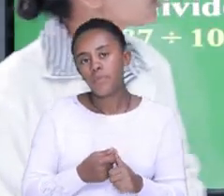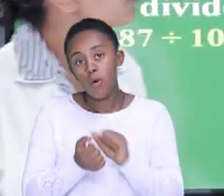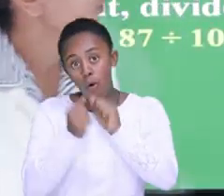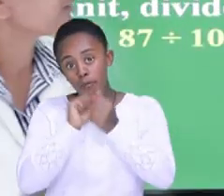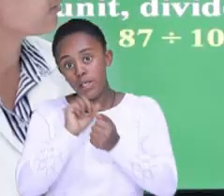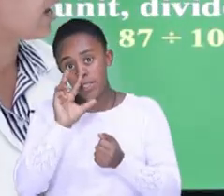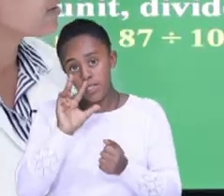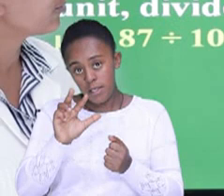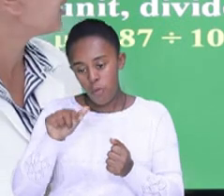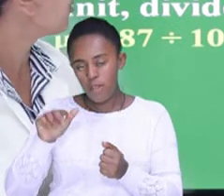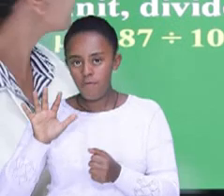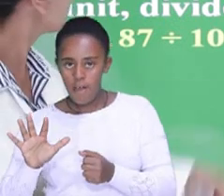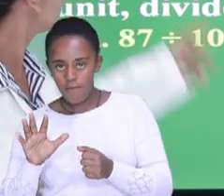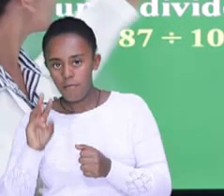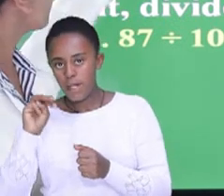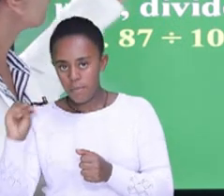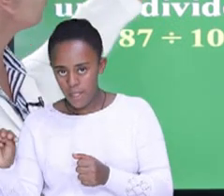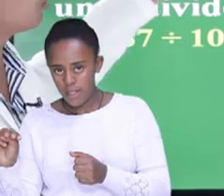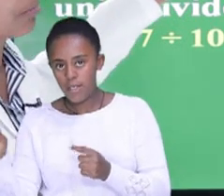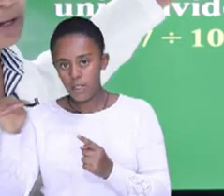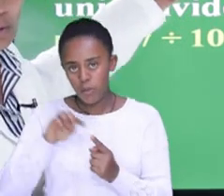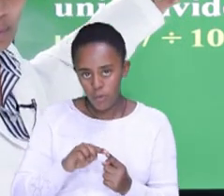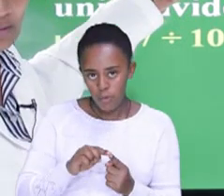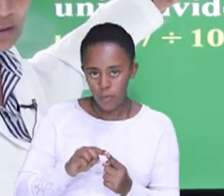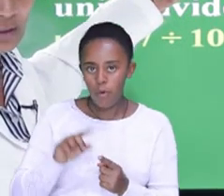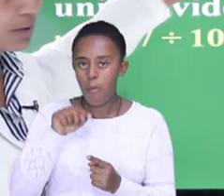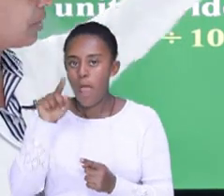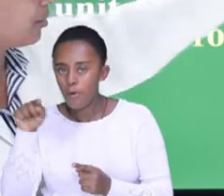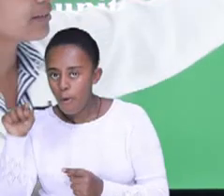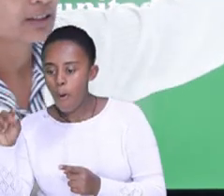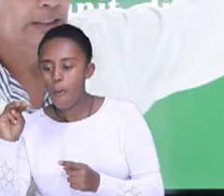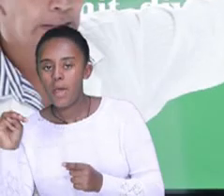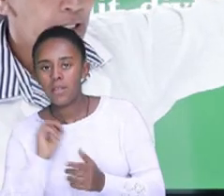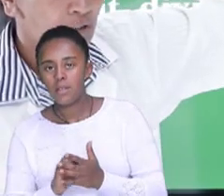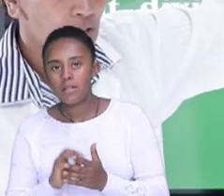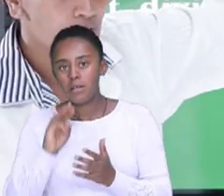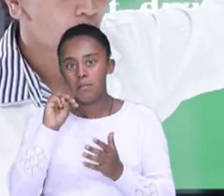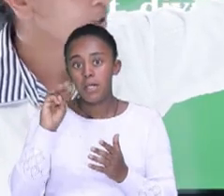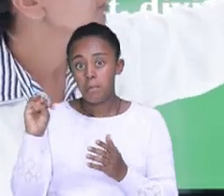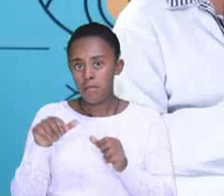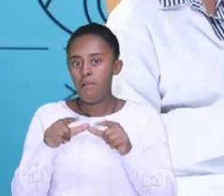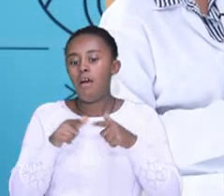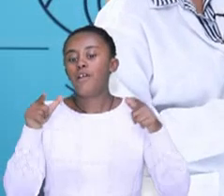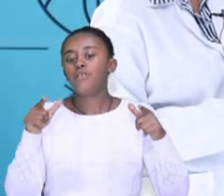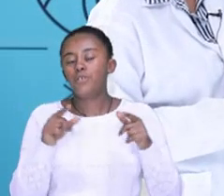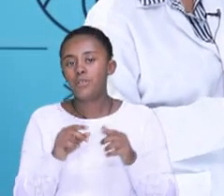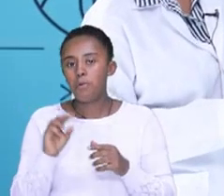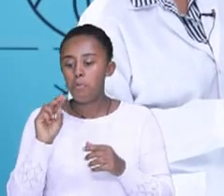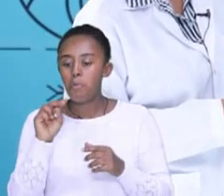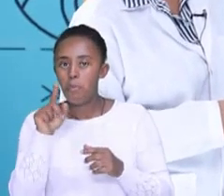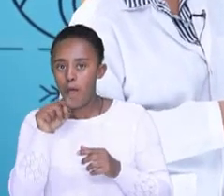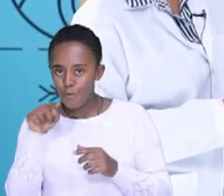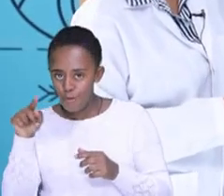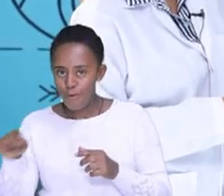convert 3.5 millimeter into micrometer. Millimeter is the largest unit and